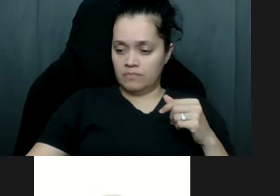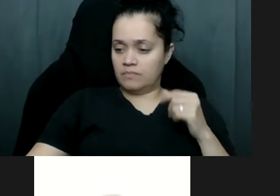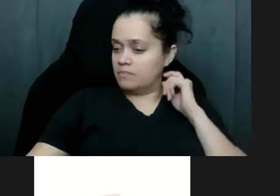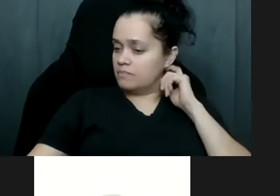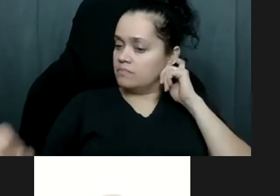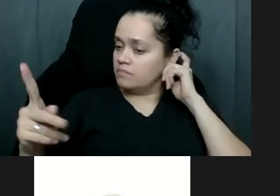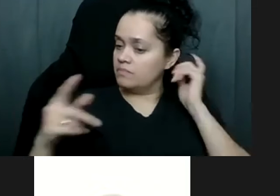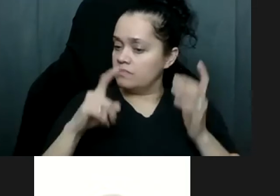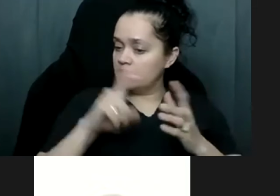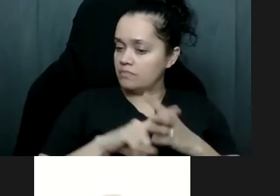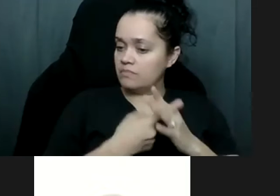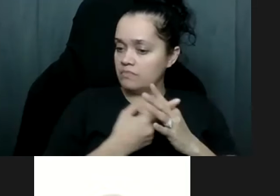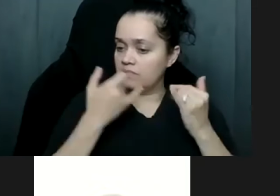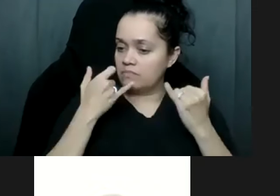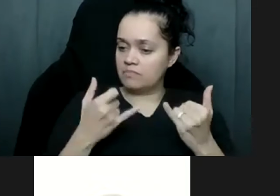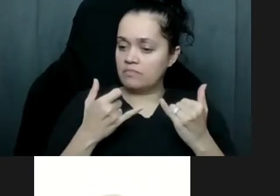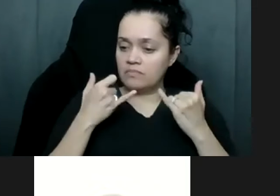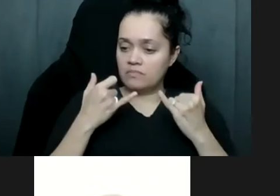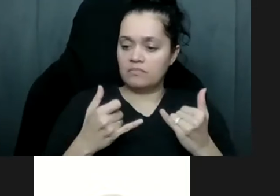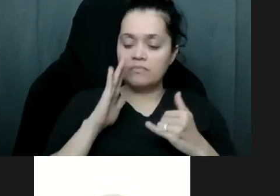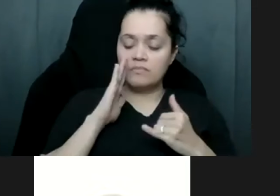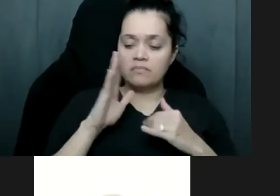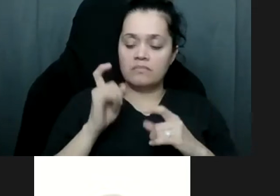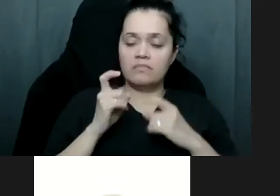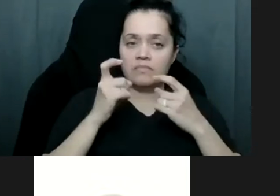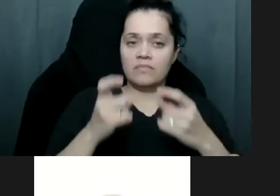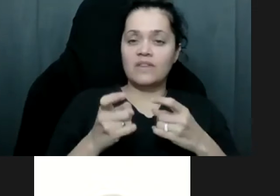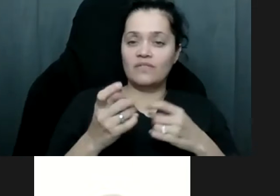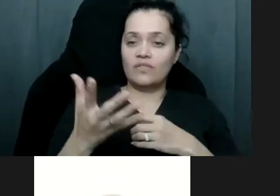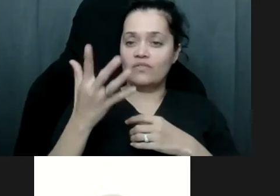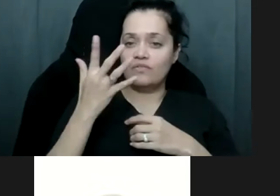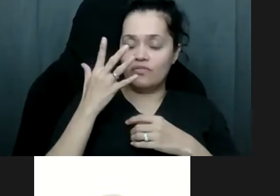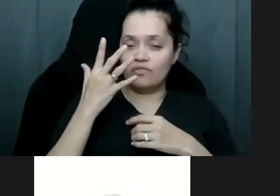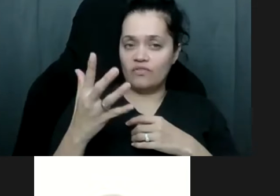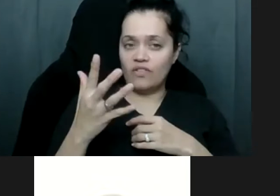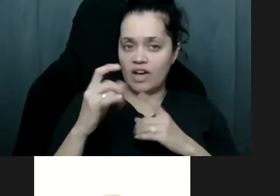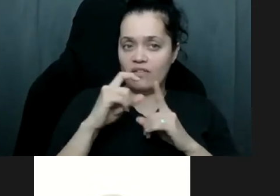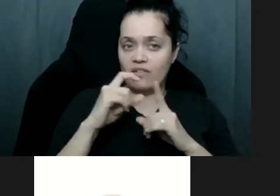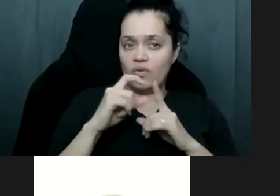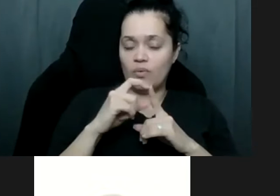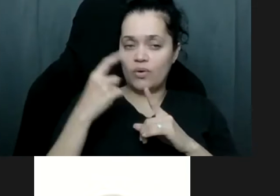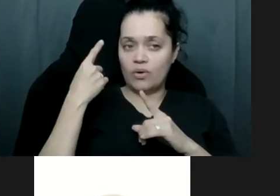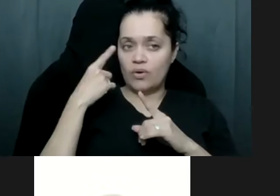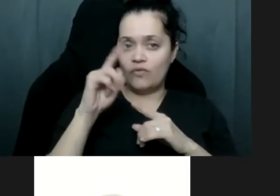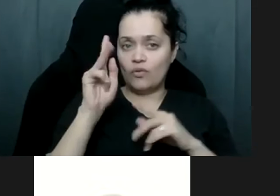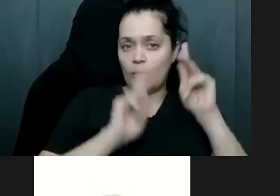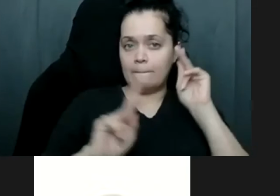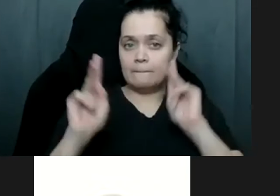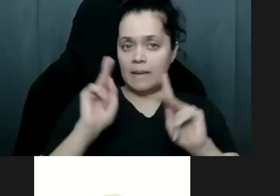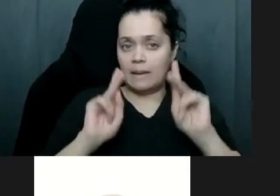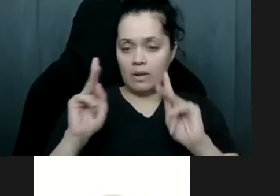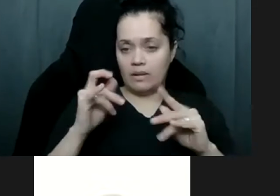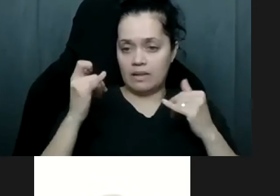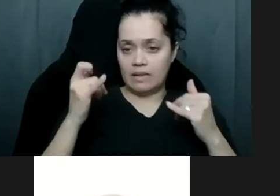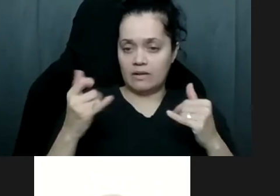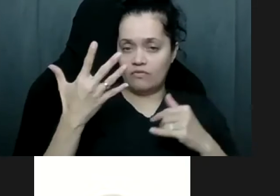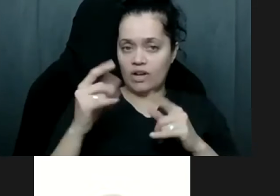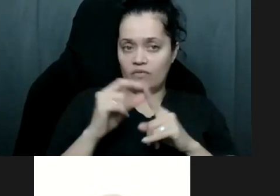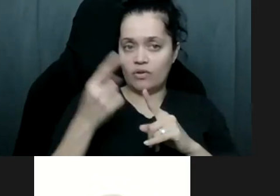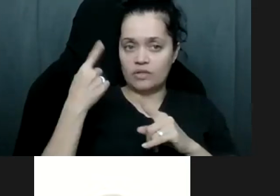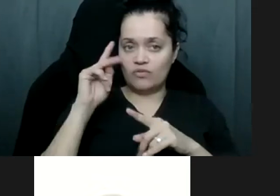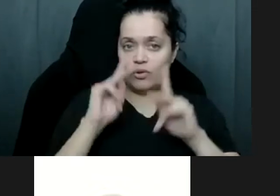to start now. So now I'm going to give you 5 words for people. 5